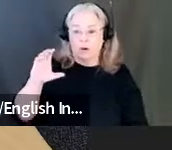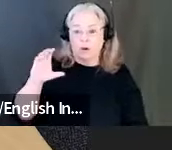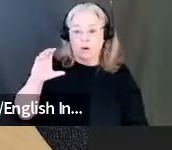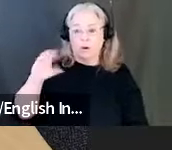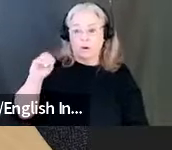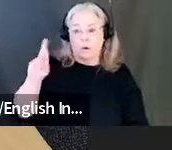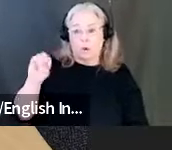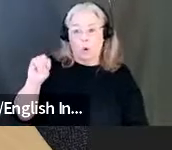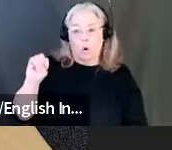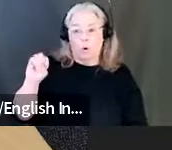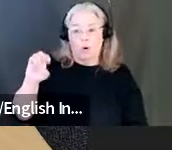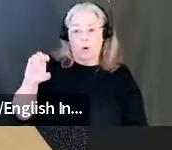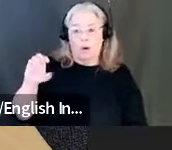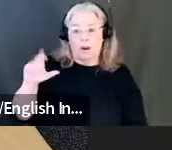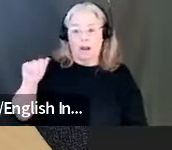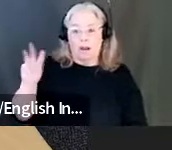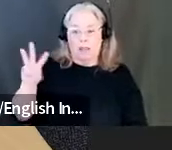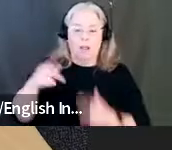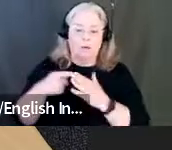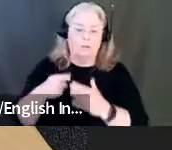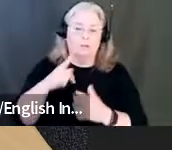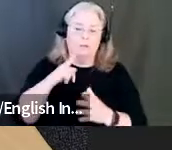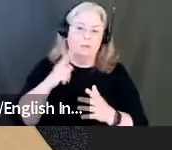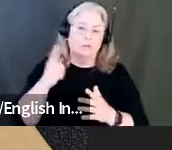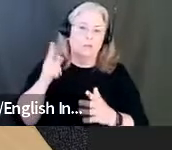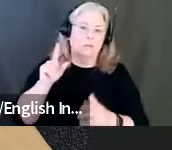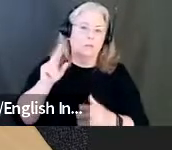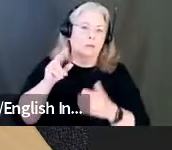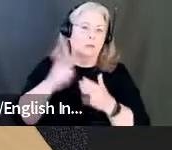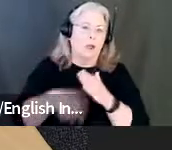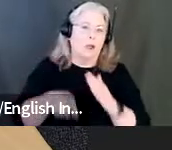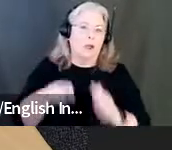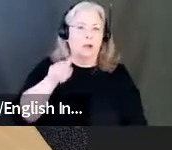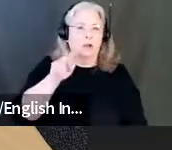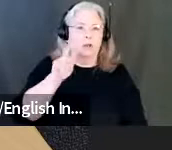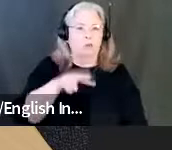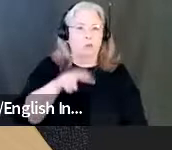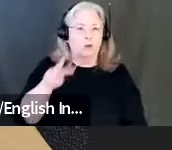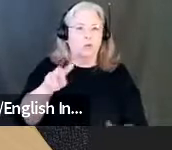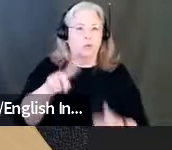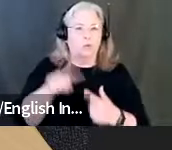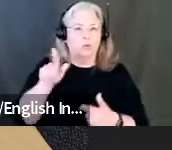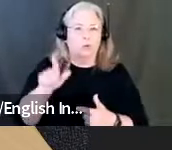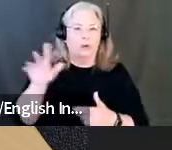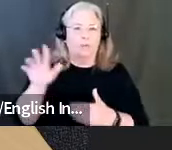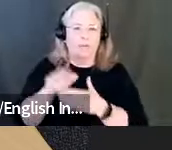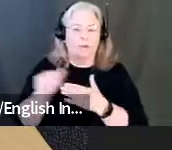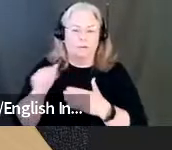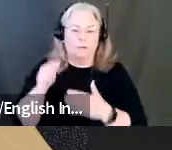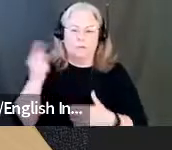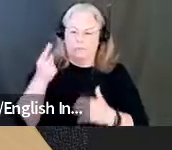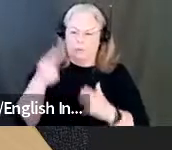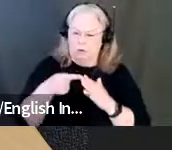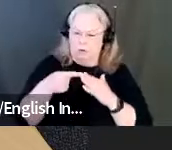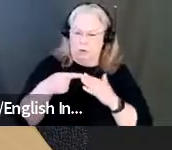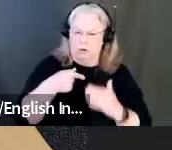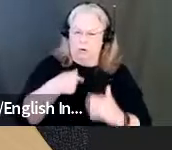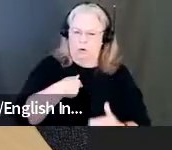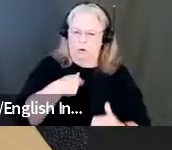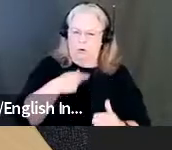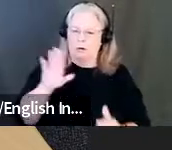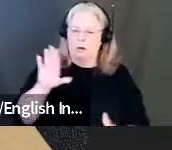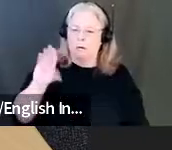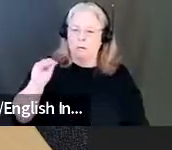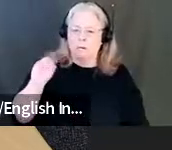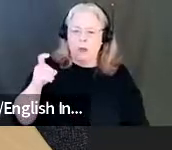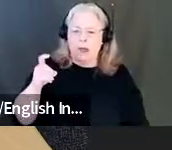you, that sells for around $22 to $25. And then somebody showed me these box